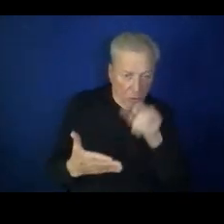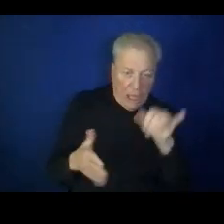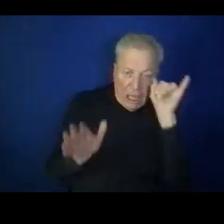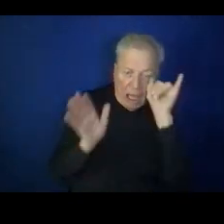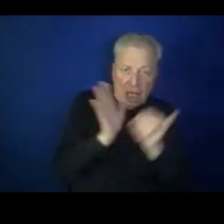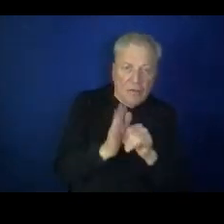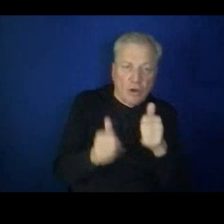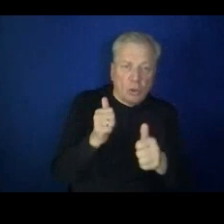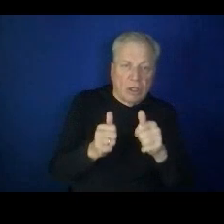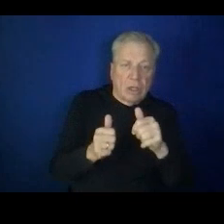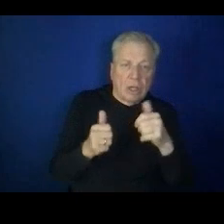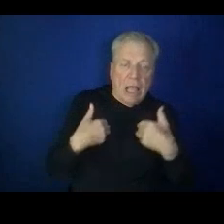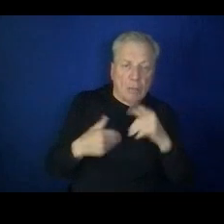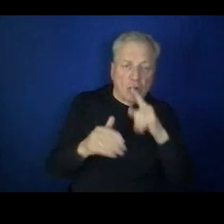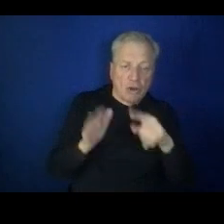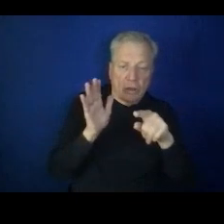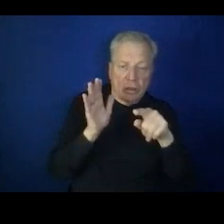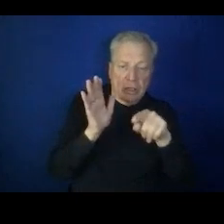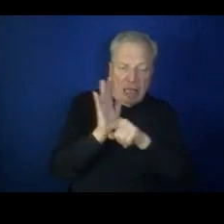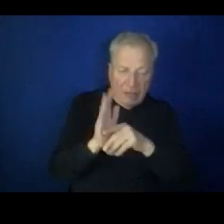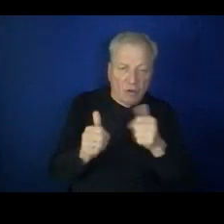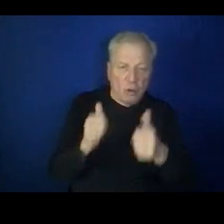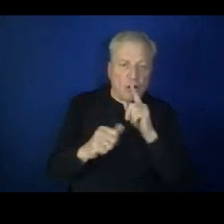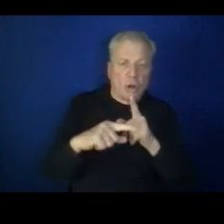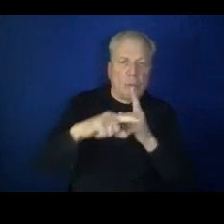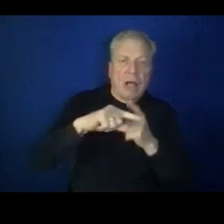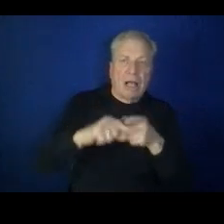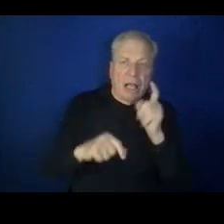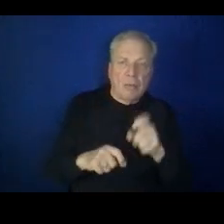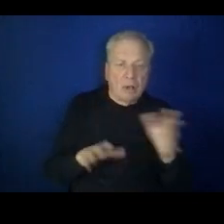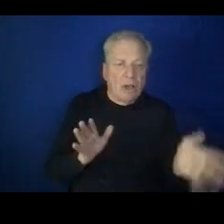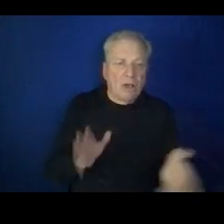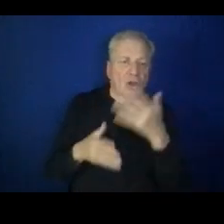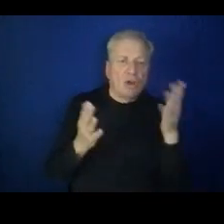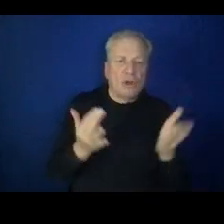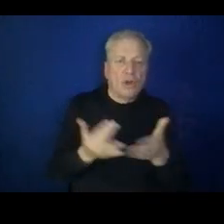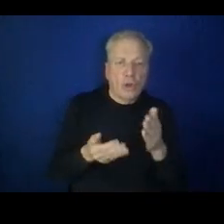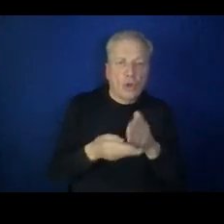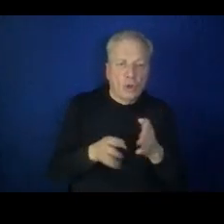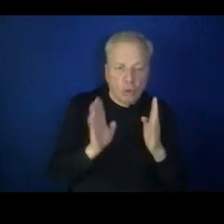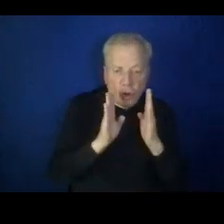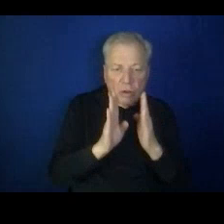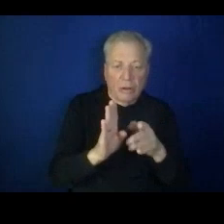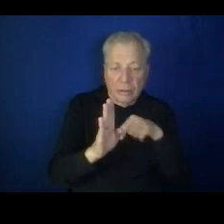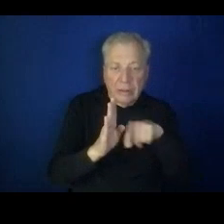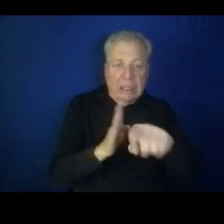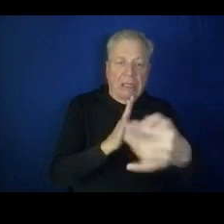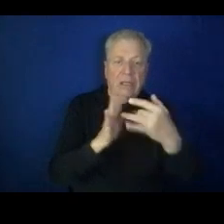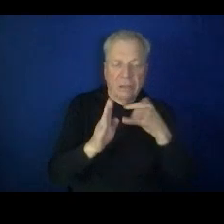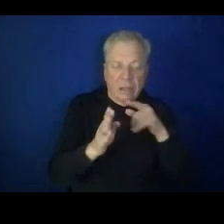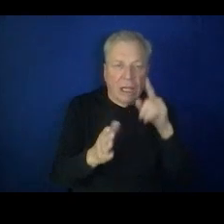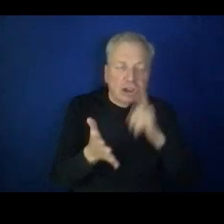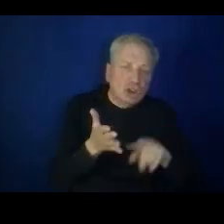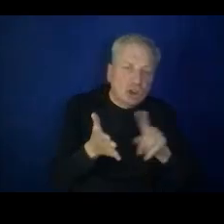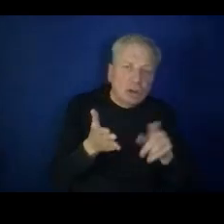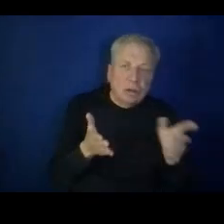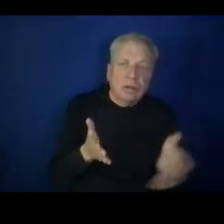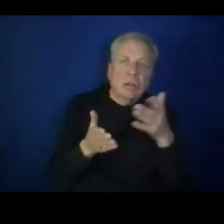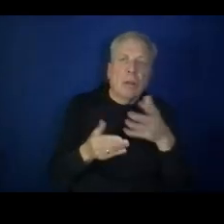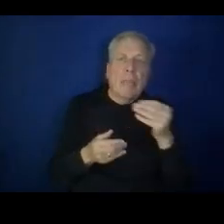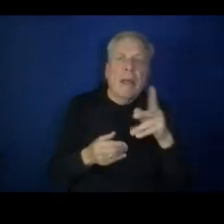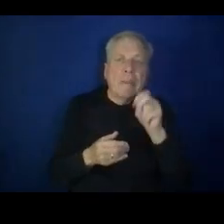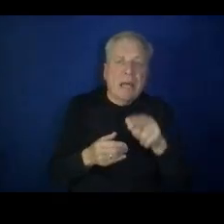animals are negative and which are positive. So you don't have to run animals through a squeeze chute multiple times in a day. And then you can just, in their pens, just